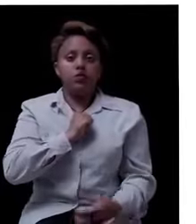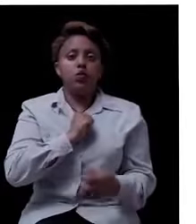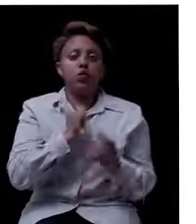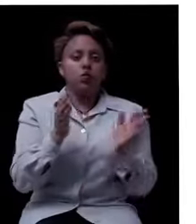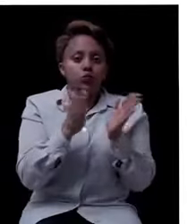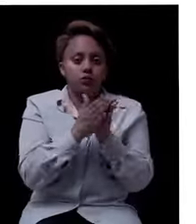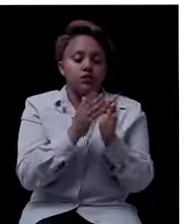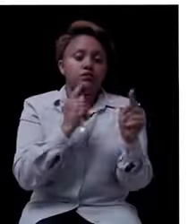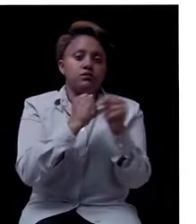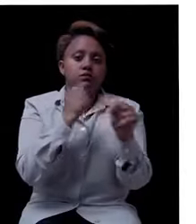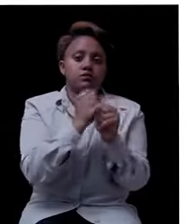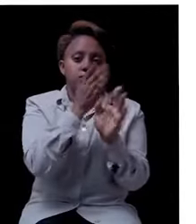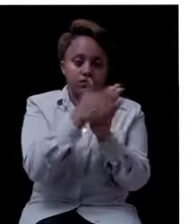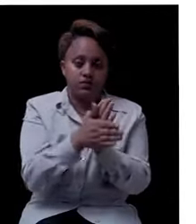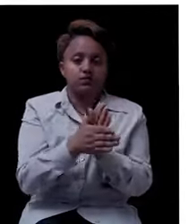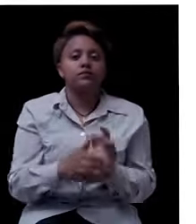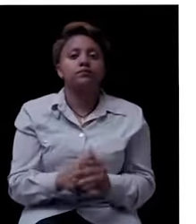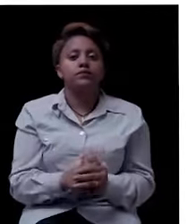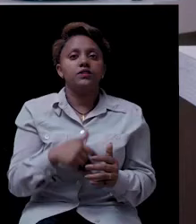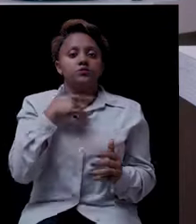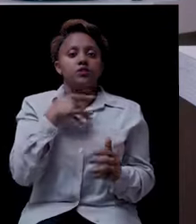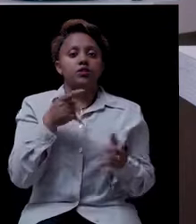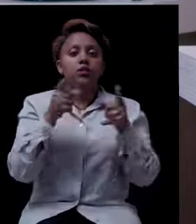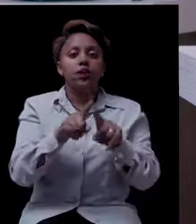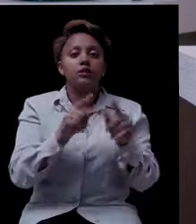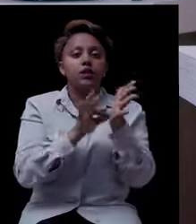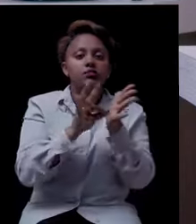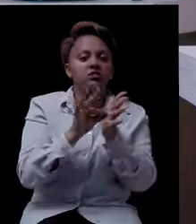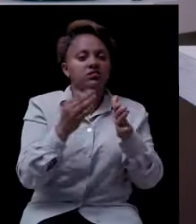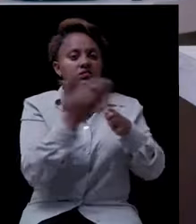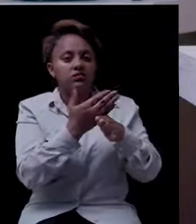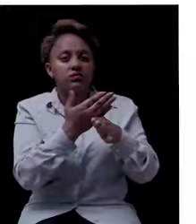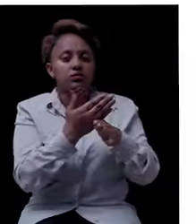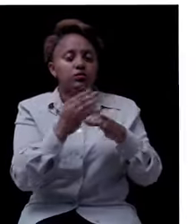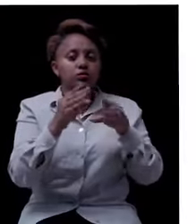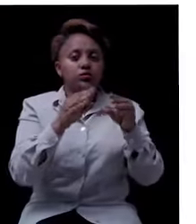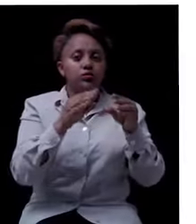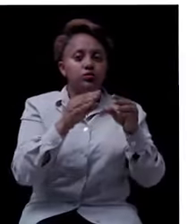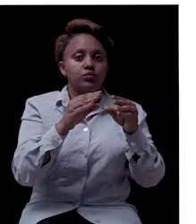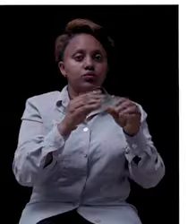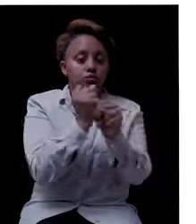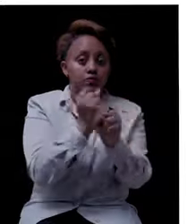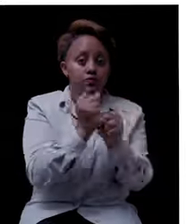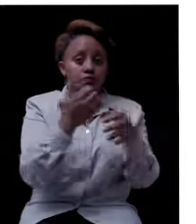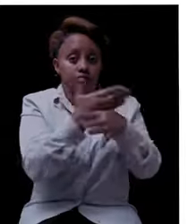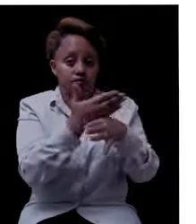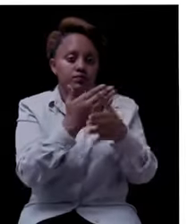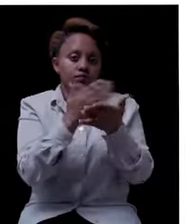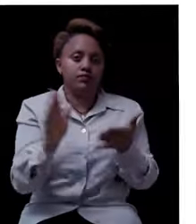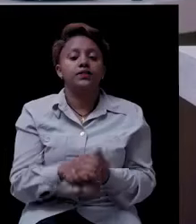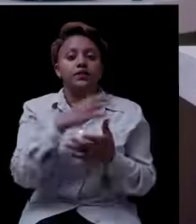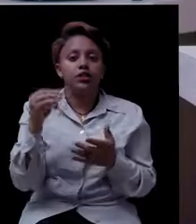it encounters unexpected obstacles during its operation and of particular interest. Protect itself from